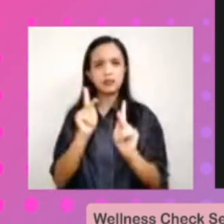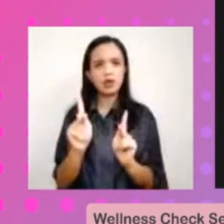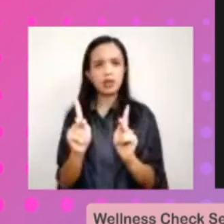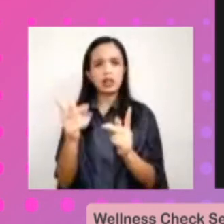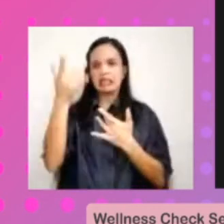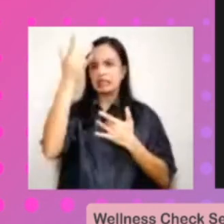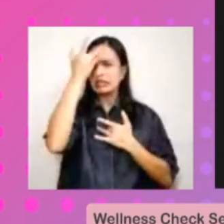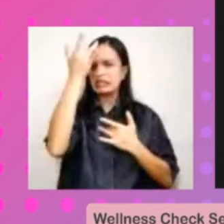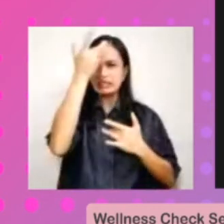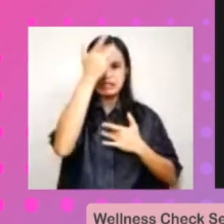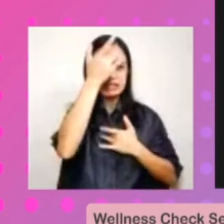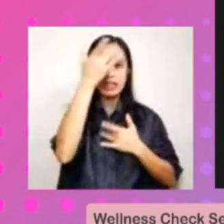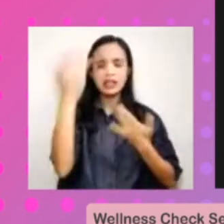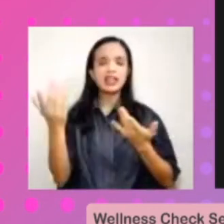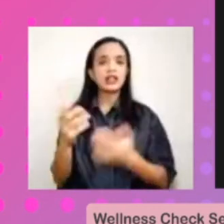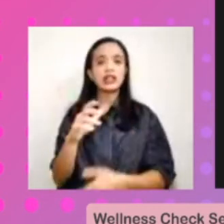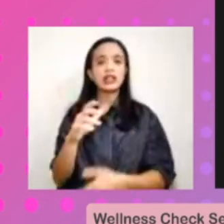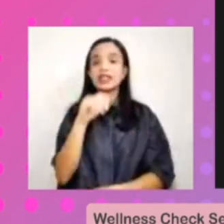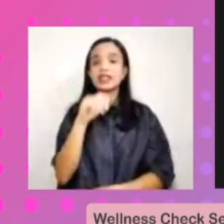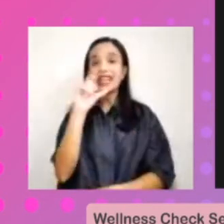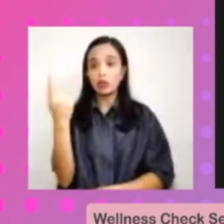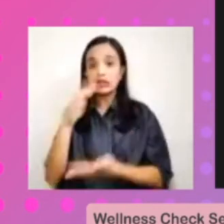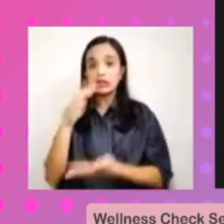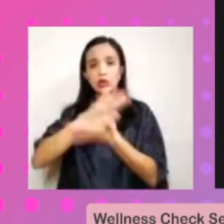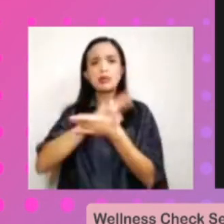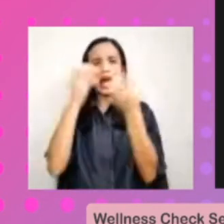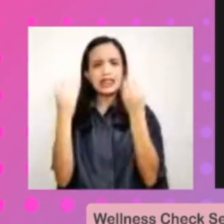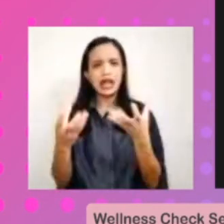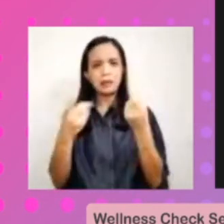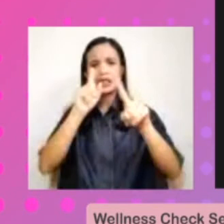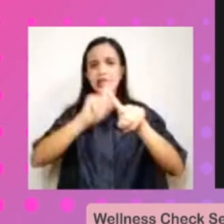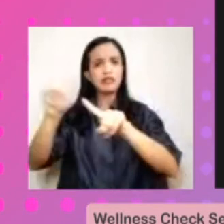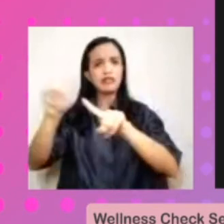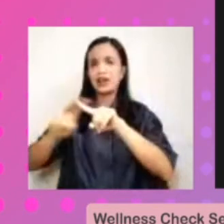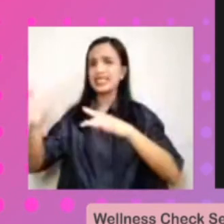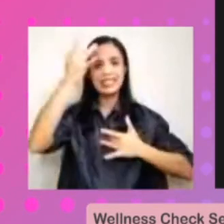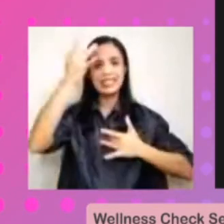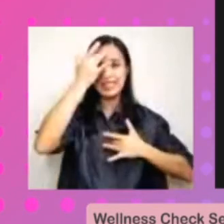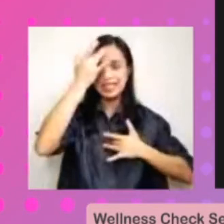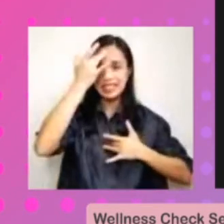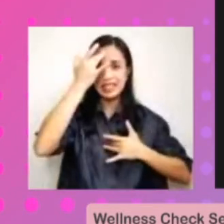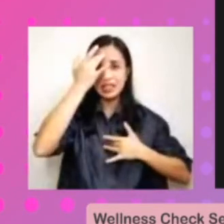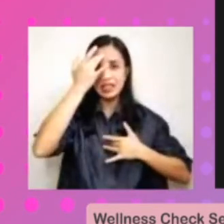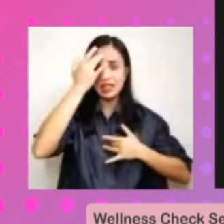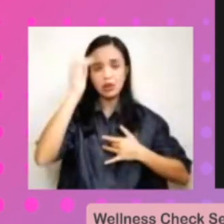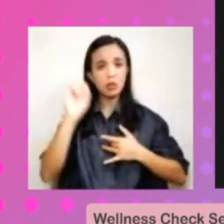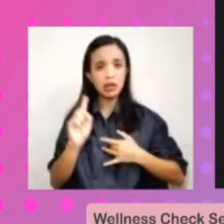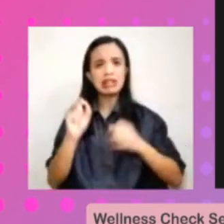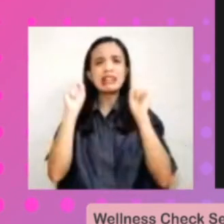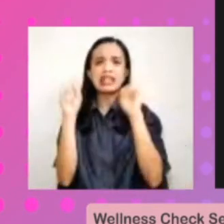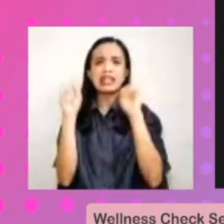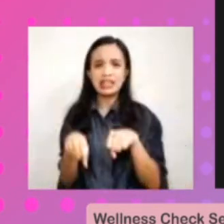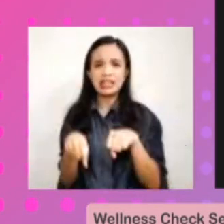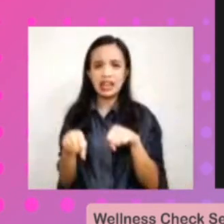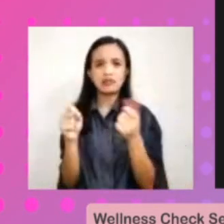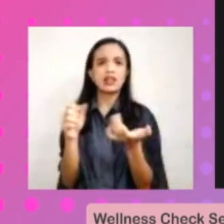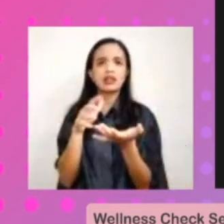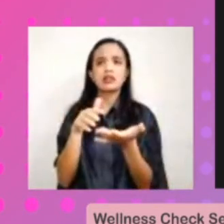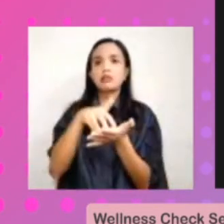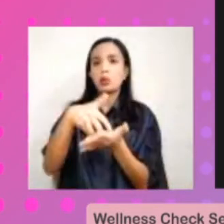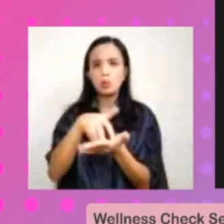siya. Because health is really seen as something that we need to take care of, especially now. Kasi ang dami-dami na po